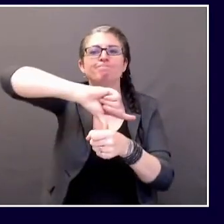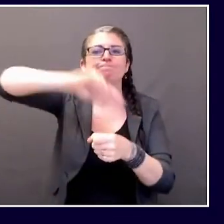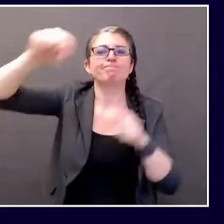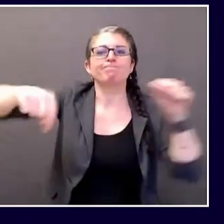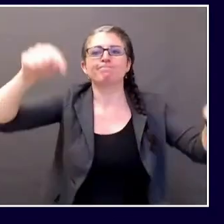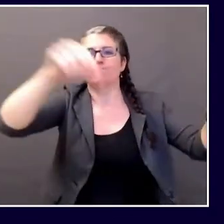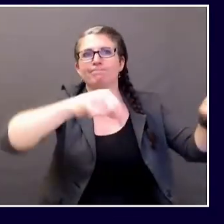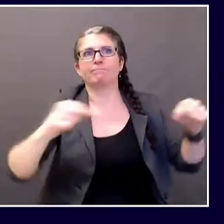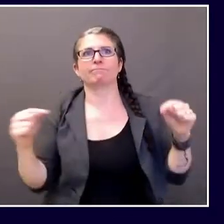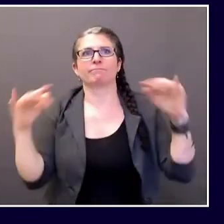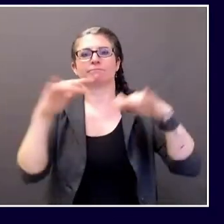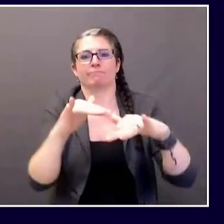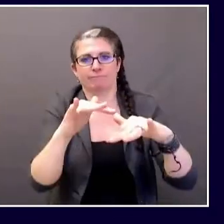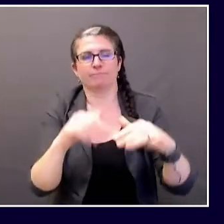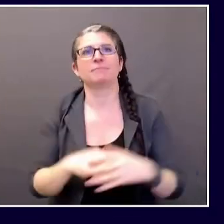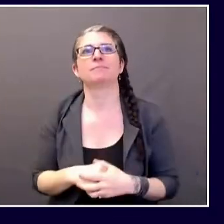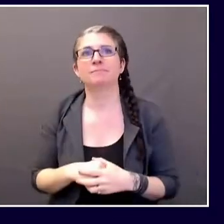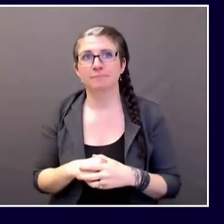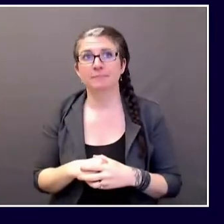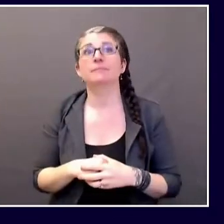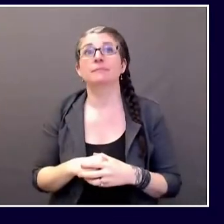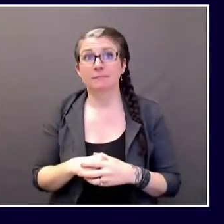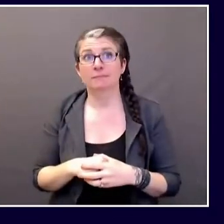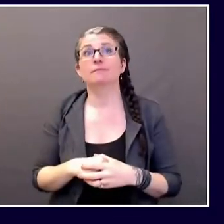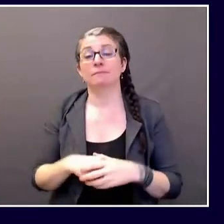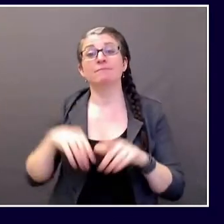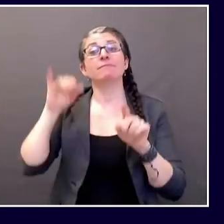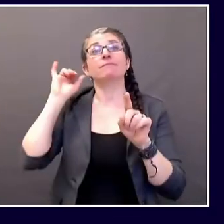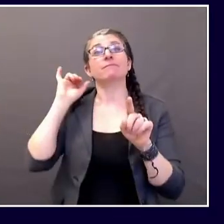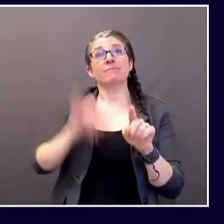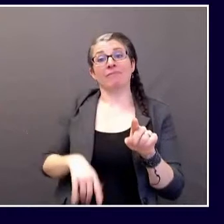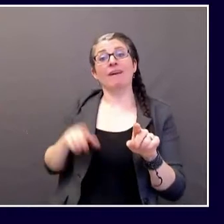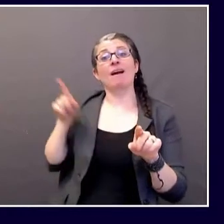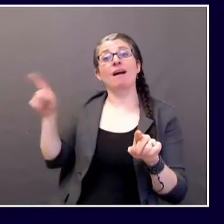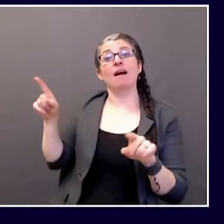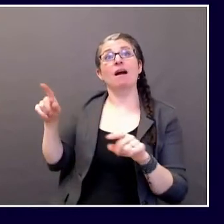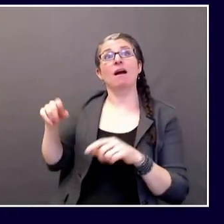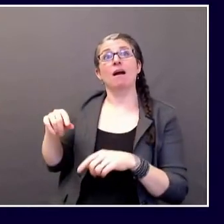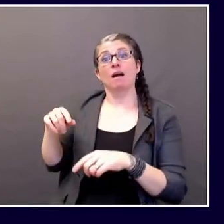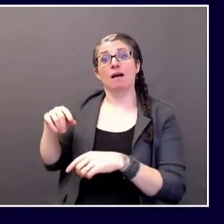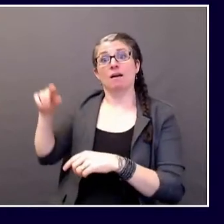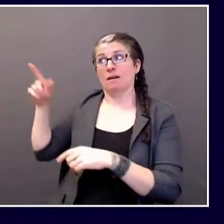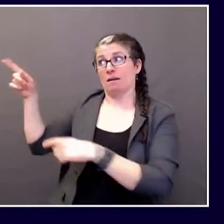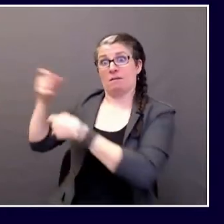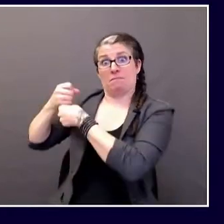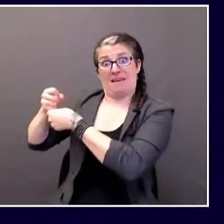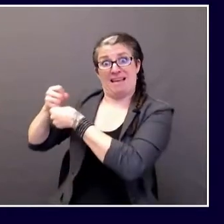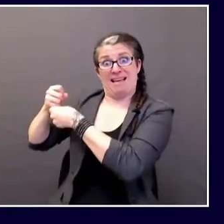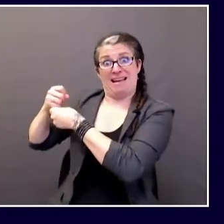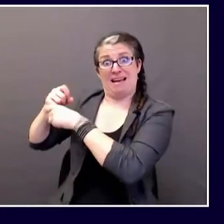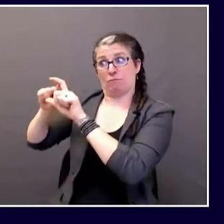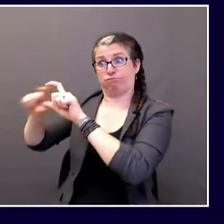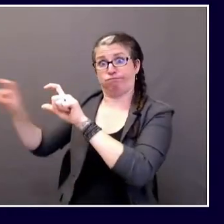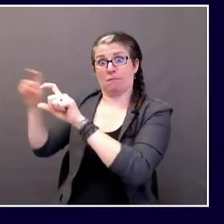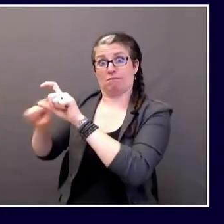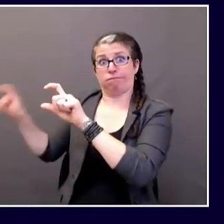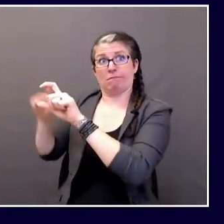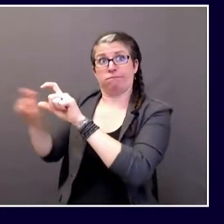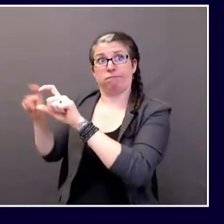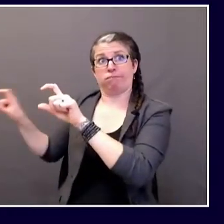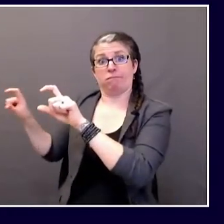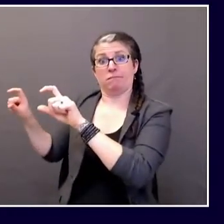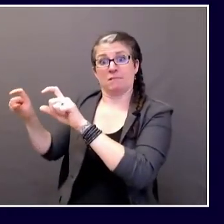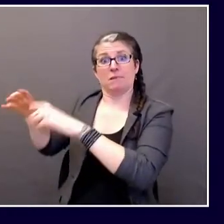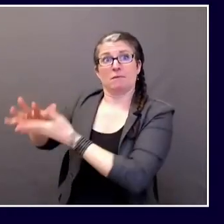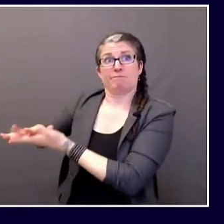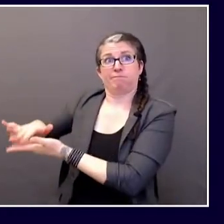up until the time that the US FDA authorized it. And once that authorization came out on Saturday, the federal